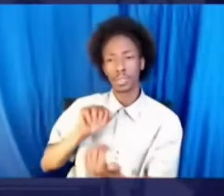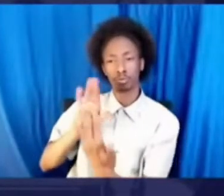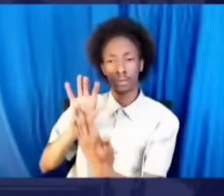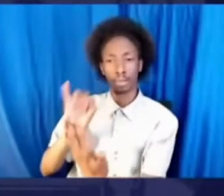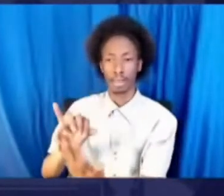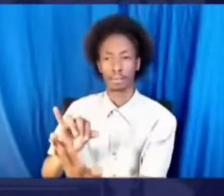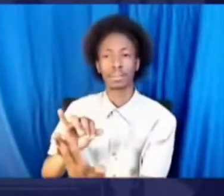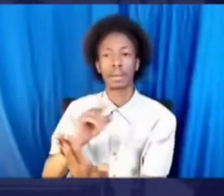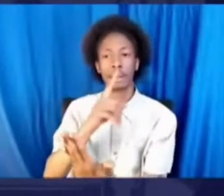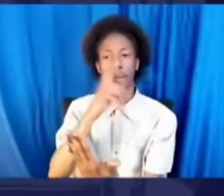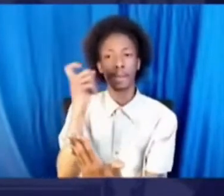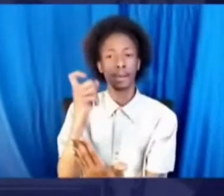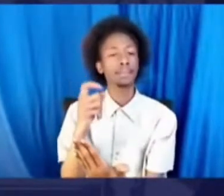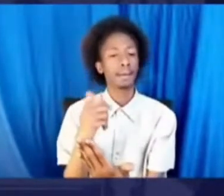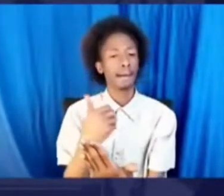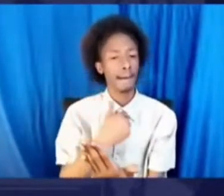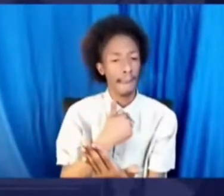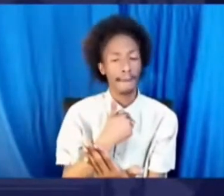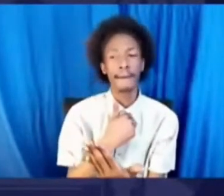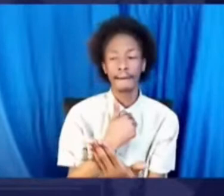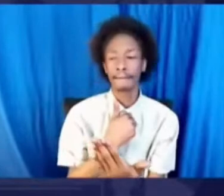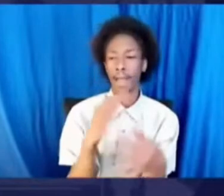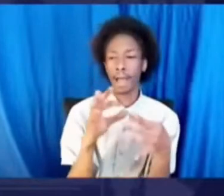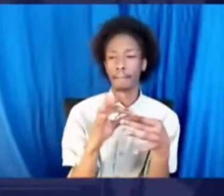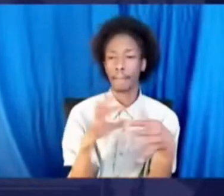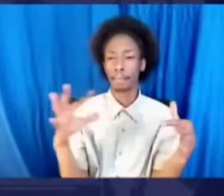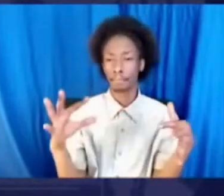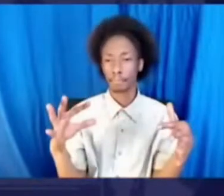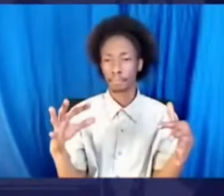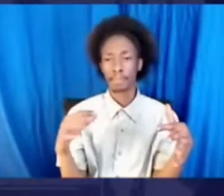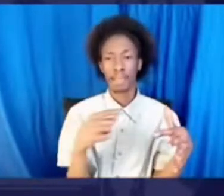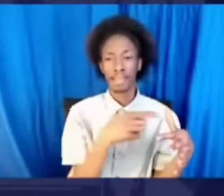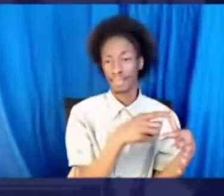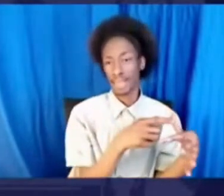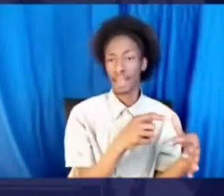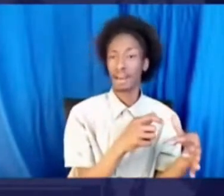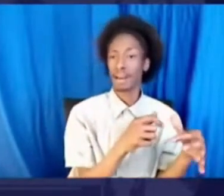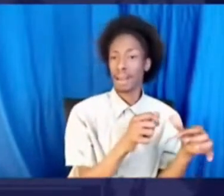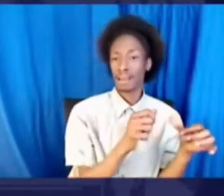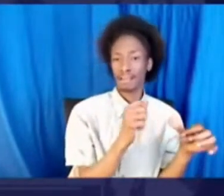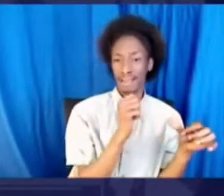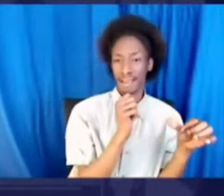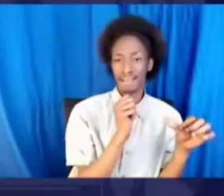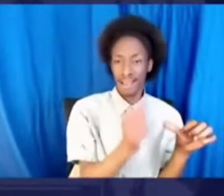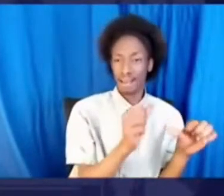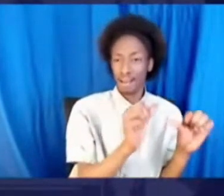there is a complete disconnect between their inability to grow